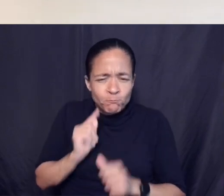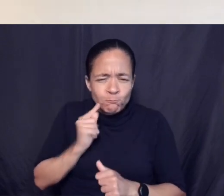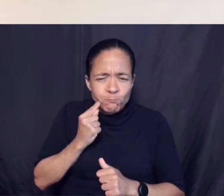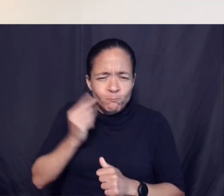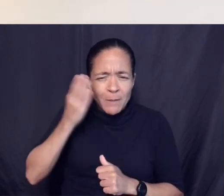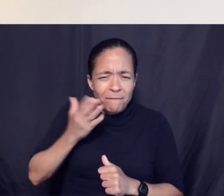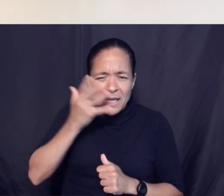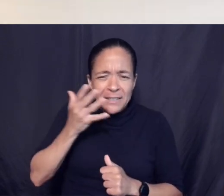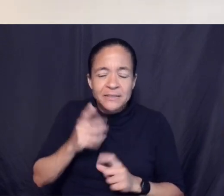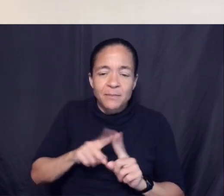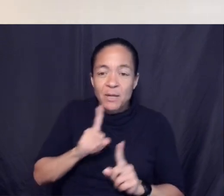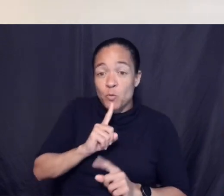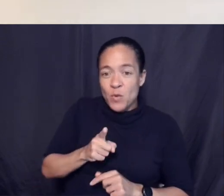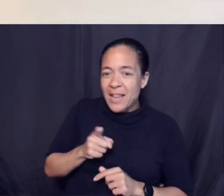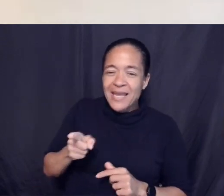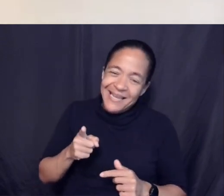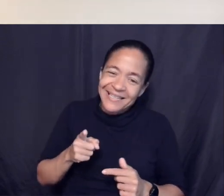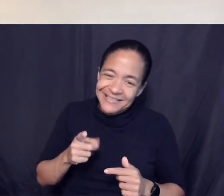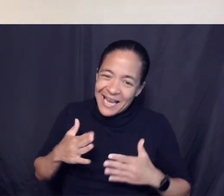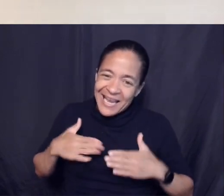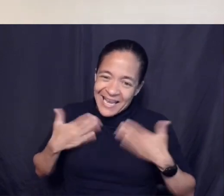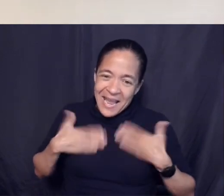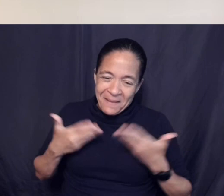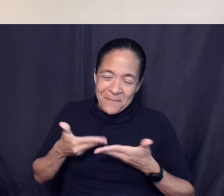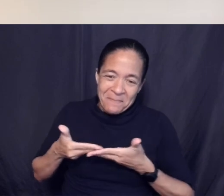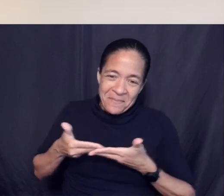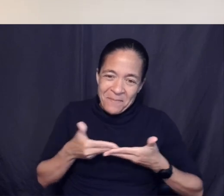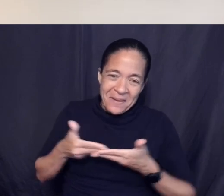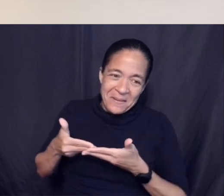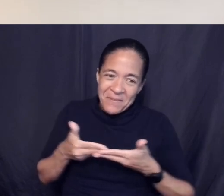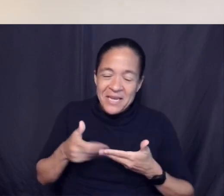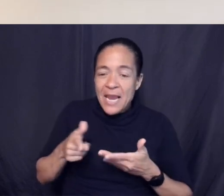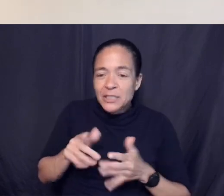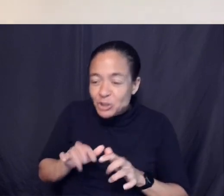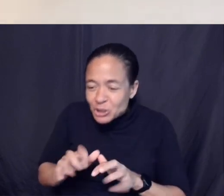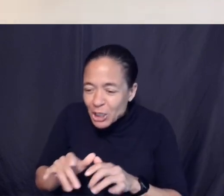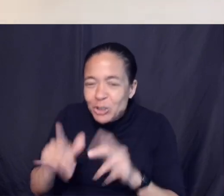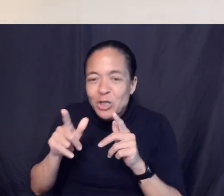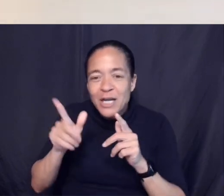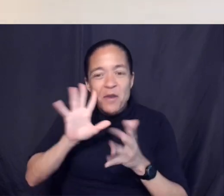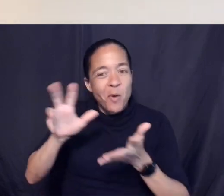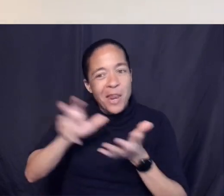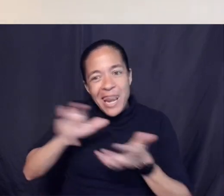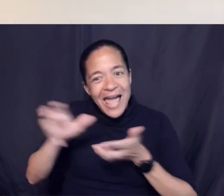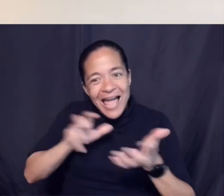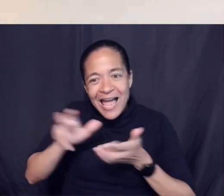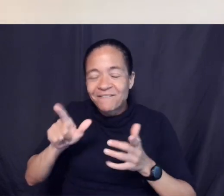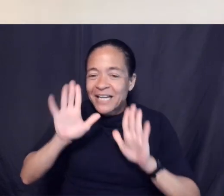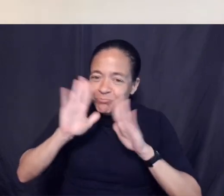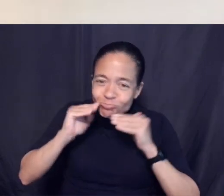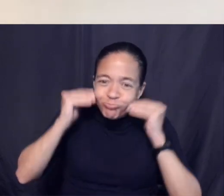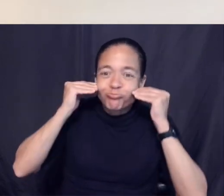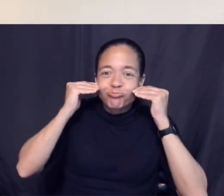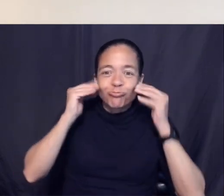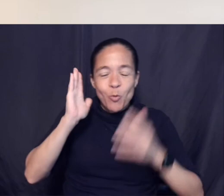And but the reality is he's like such a happy baby. And when you tickle him, he just laughs and gives